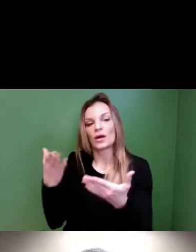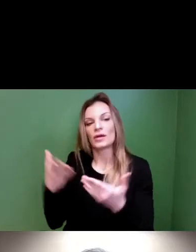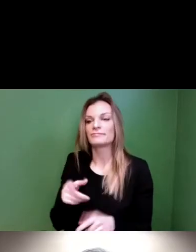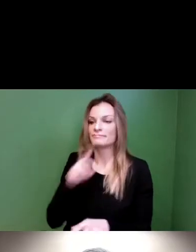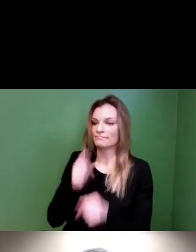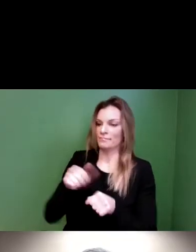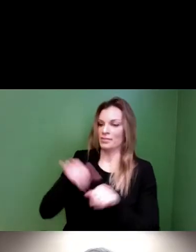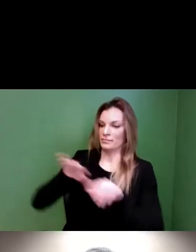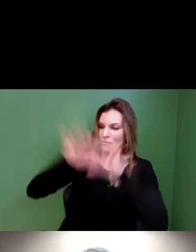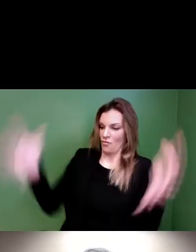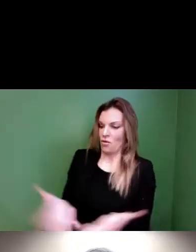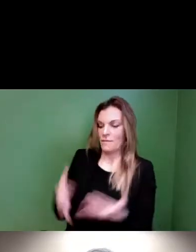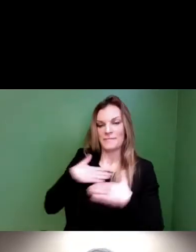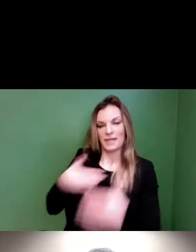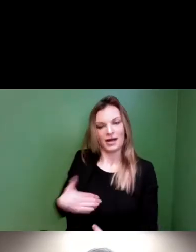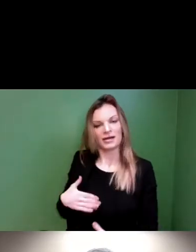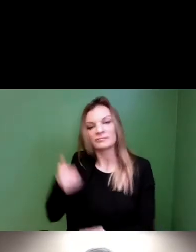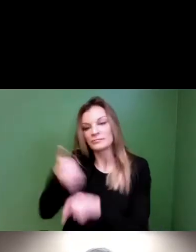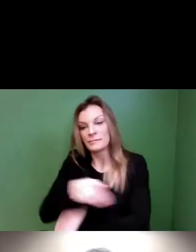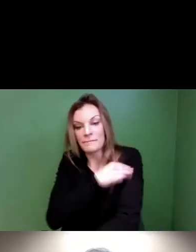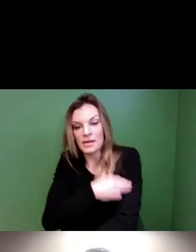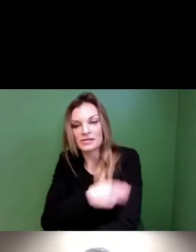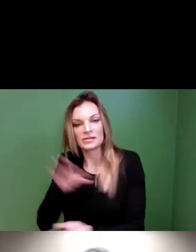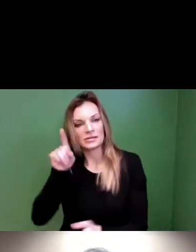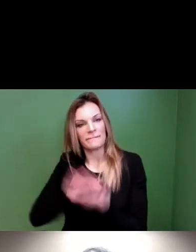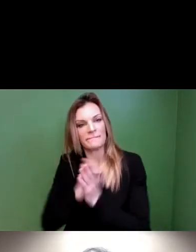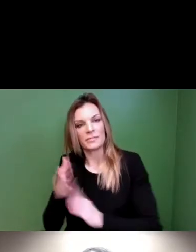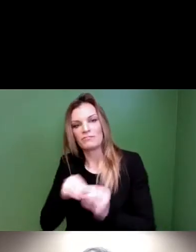and improve the underlying muscle and physiology.